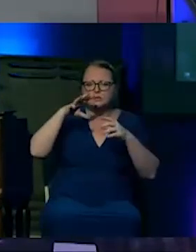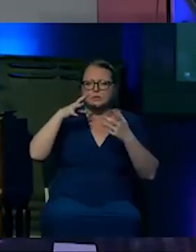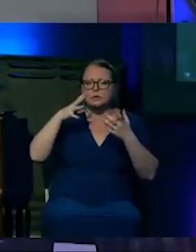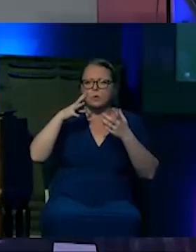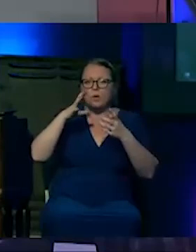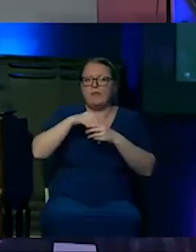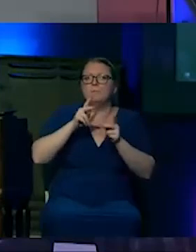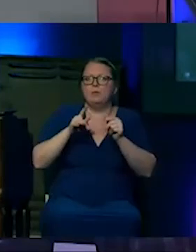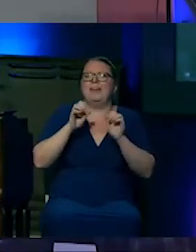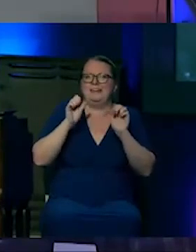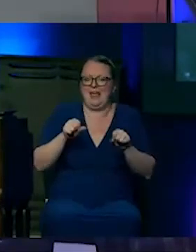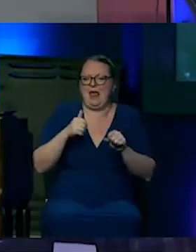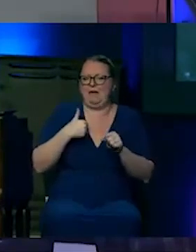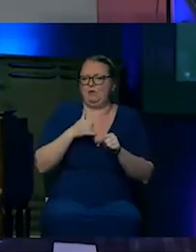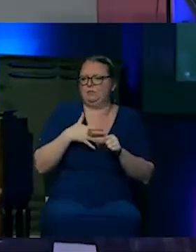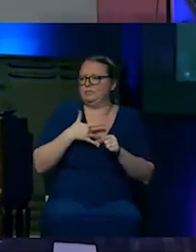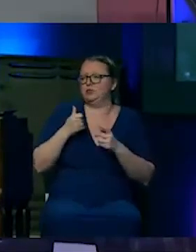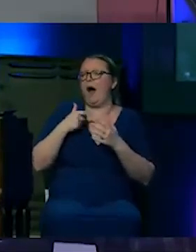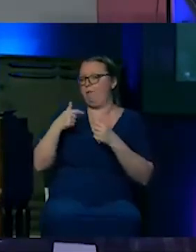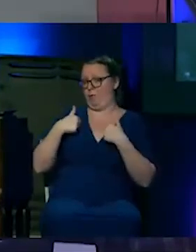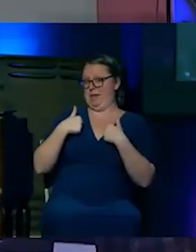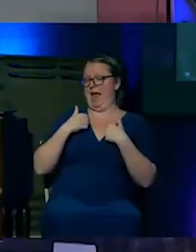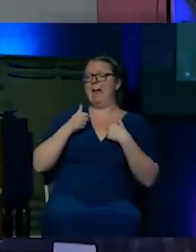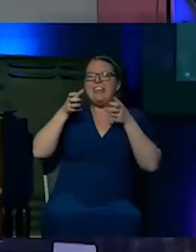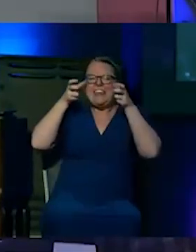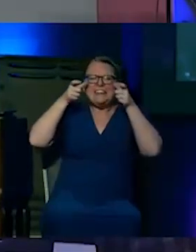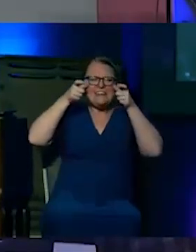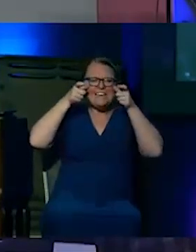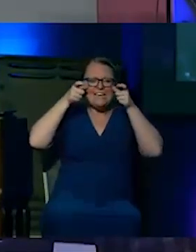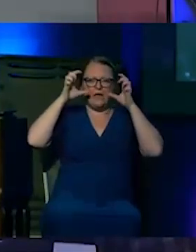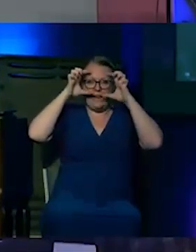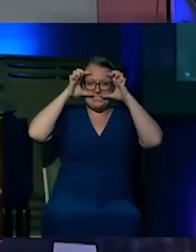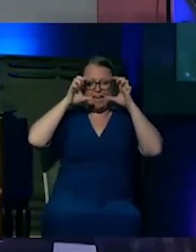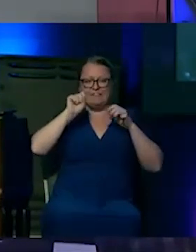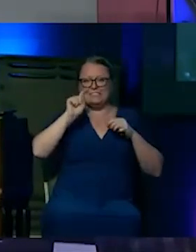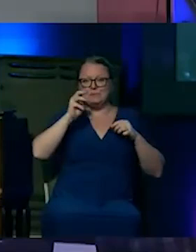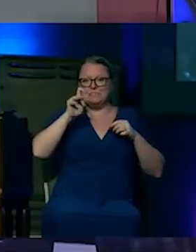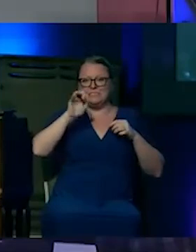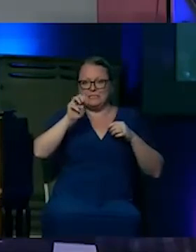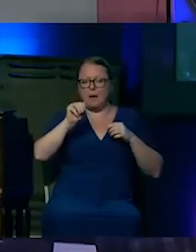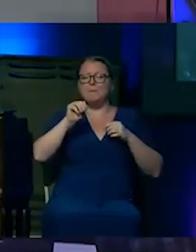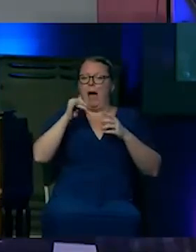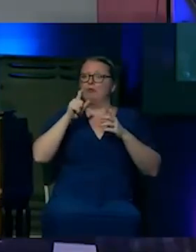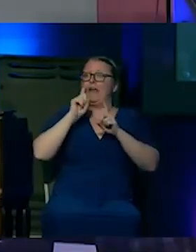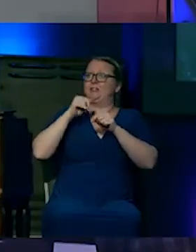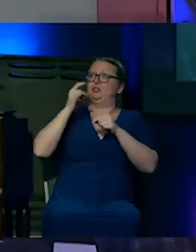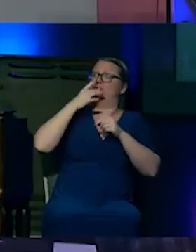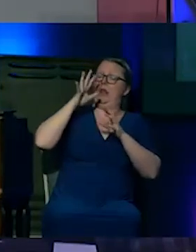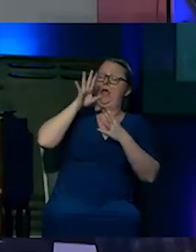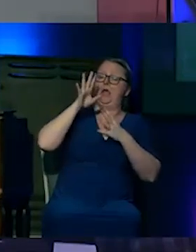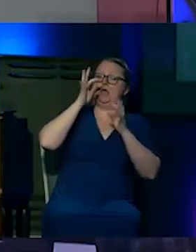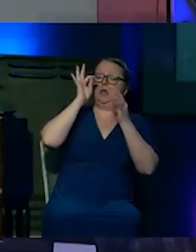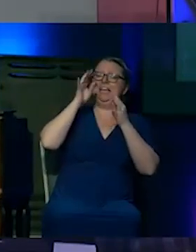I wear really thick glasses. So like what I'm able to see, and I have astigmatism, like my interactions with light are actually different than other